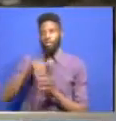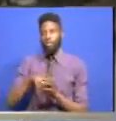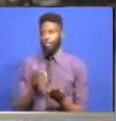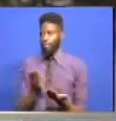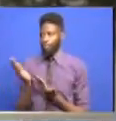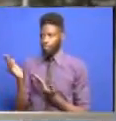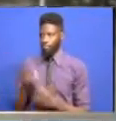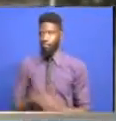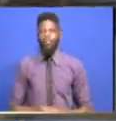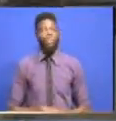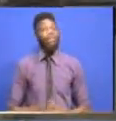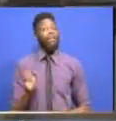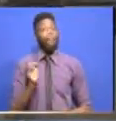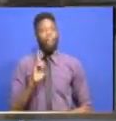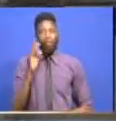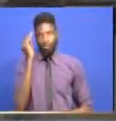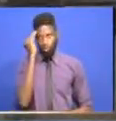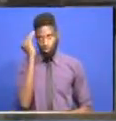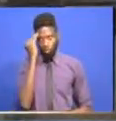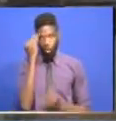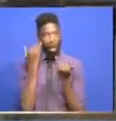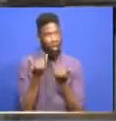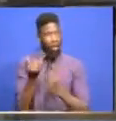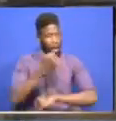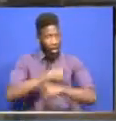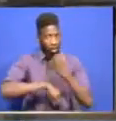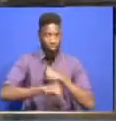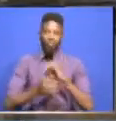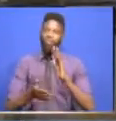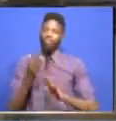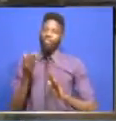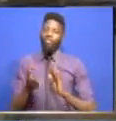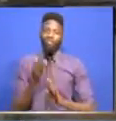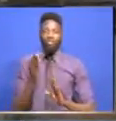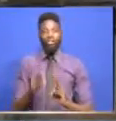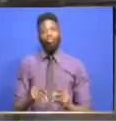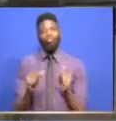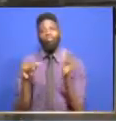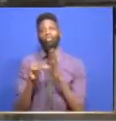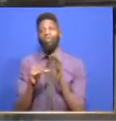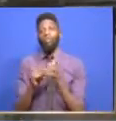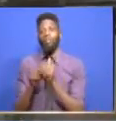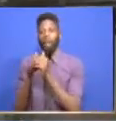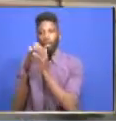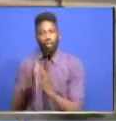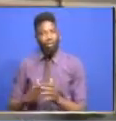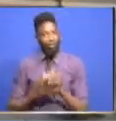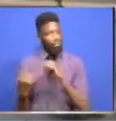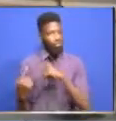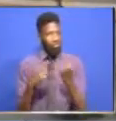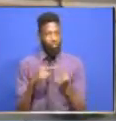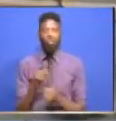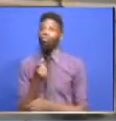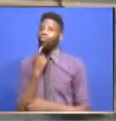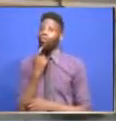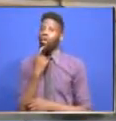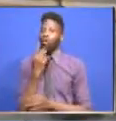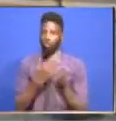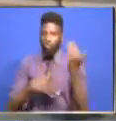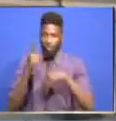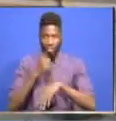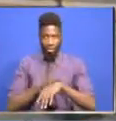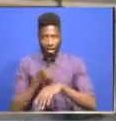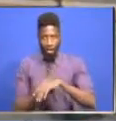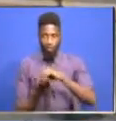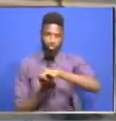The Ministry of Education has moved with speed to quell an ongoing leadership dispute at the Turkana University after installing a new council